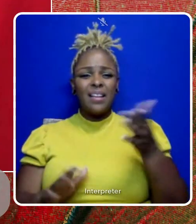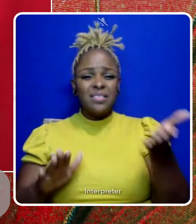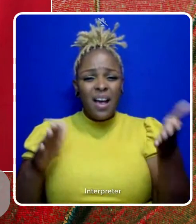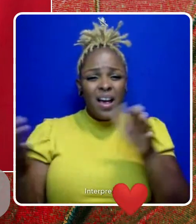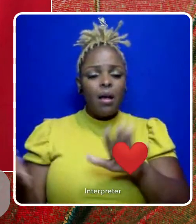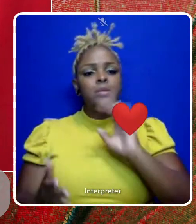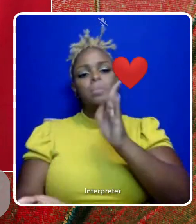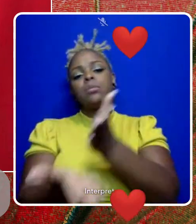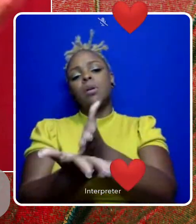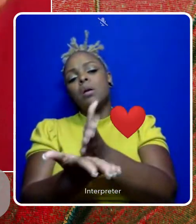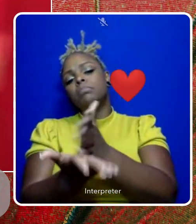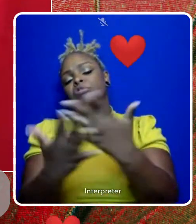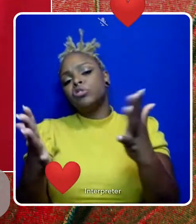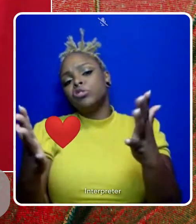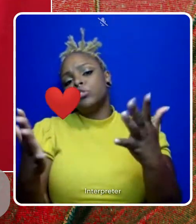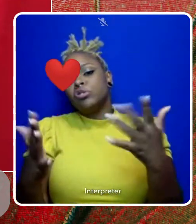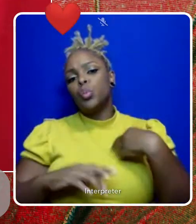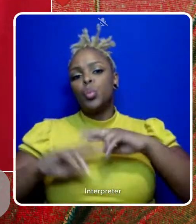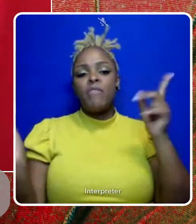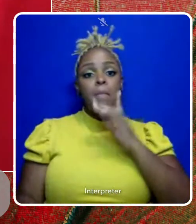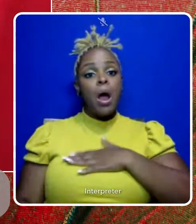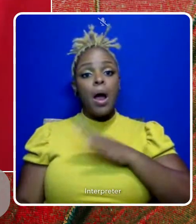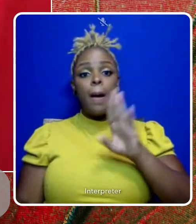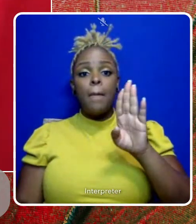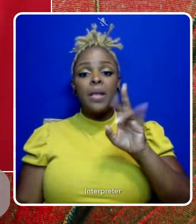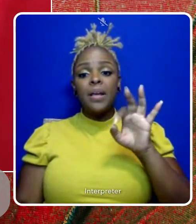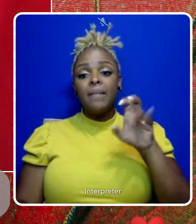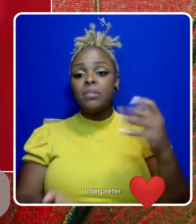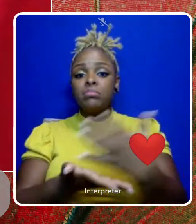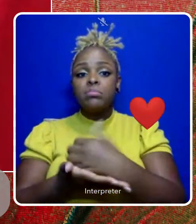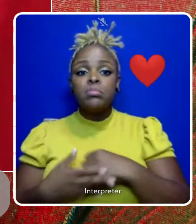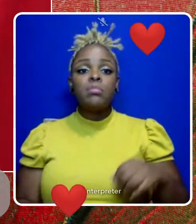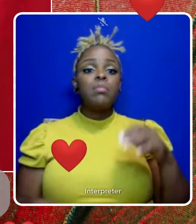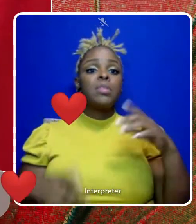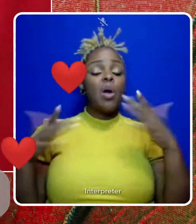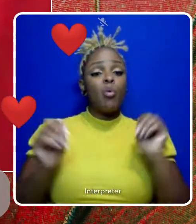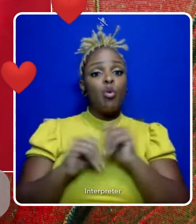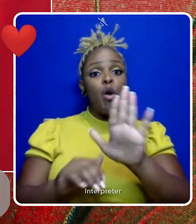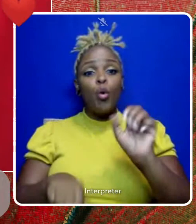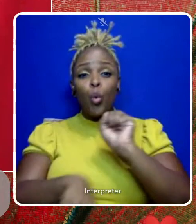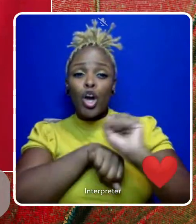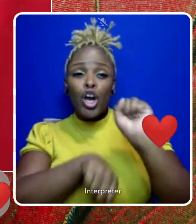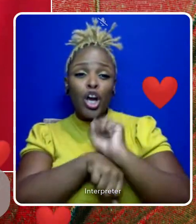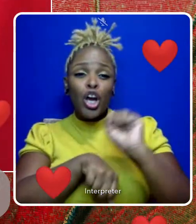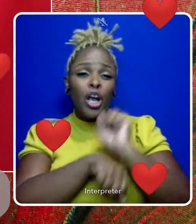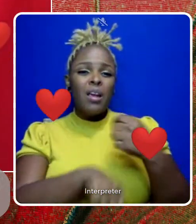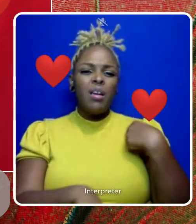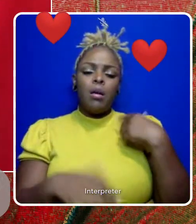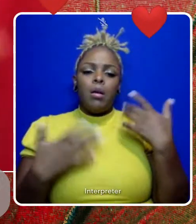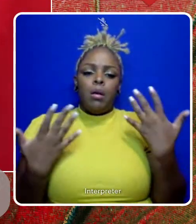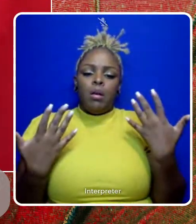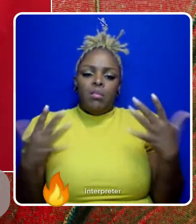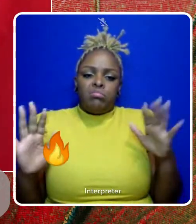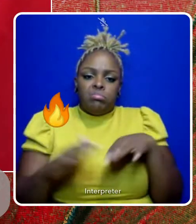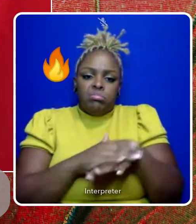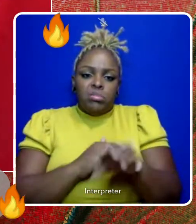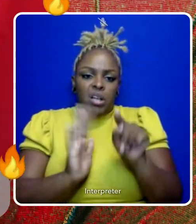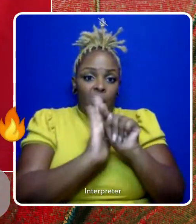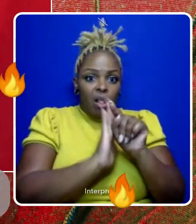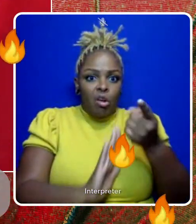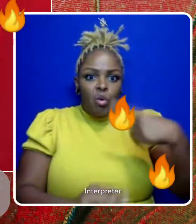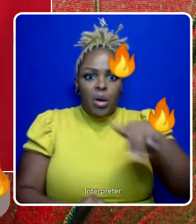I'm done with pork. I got beef with you bitches, and I want all the smoke barbecuing. Billionaires on the 4th of July. Man, fuck your